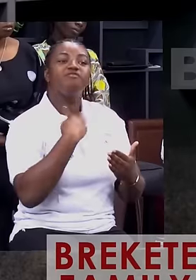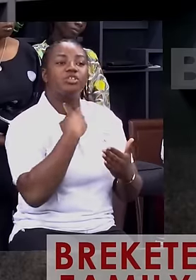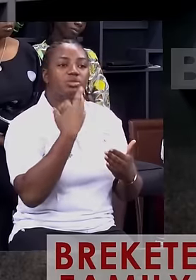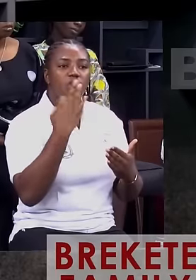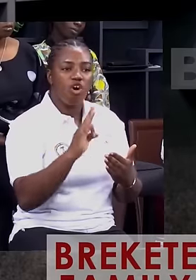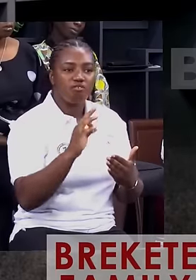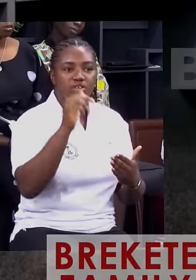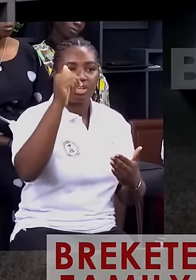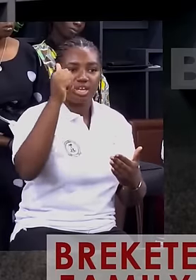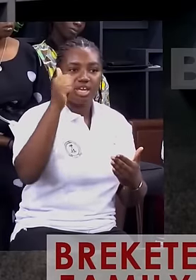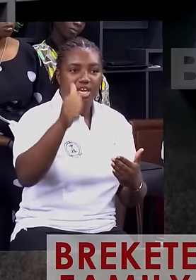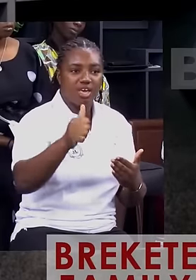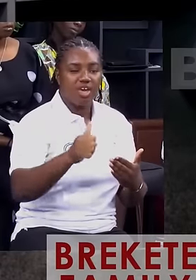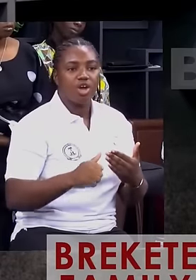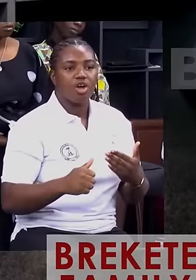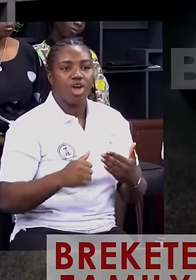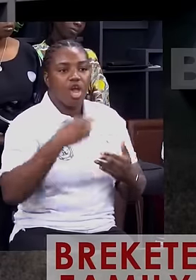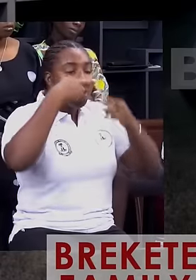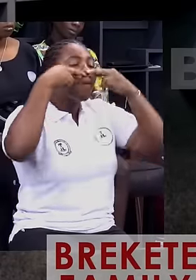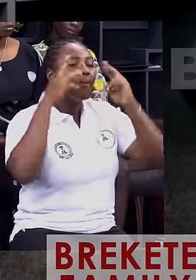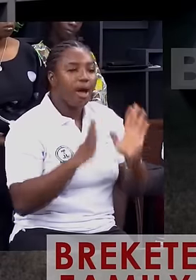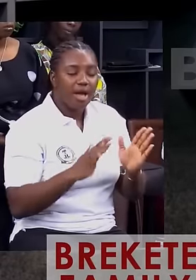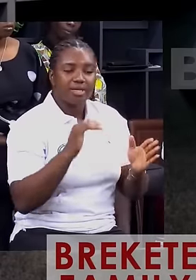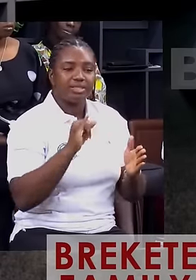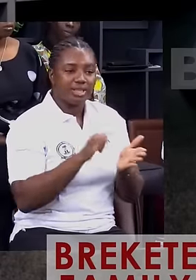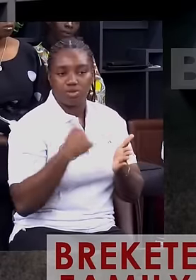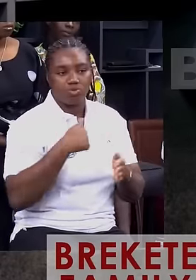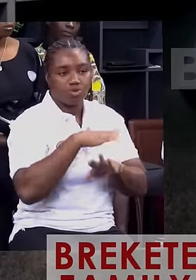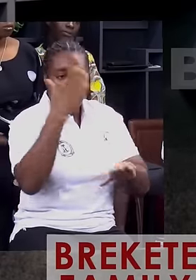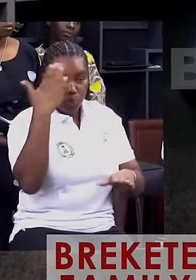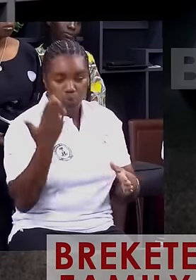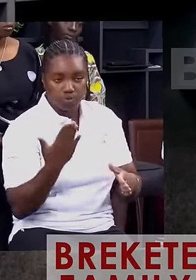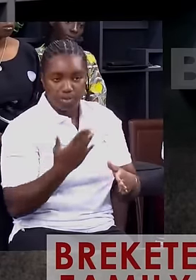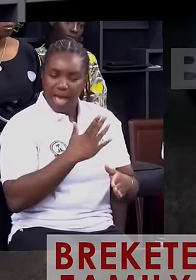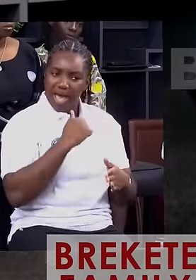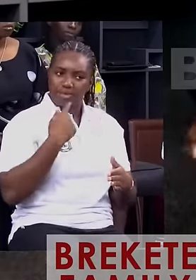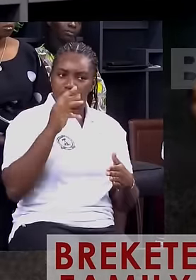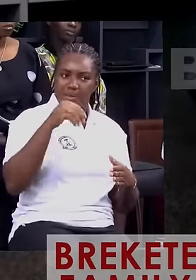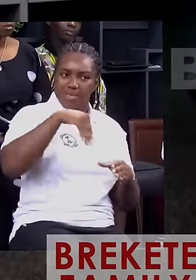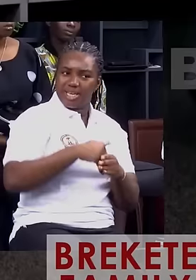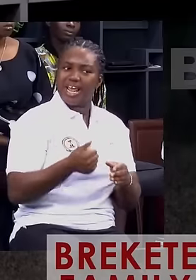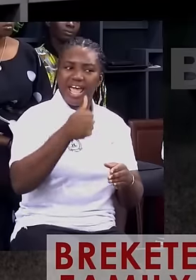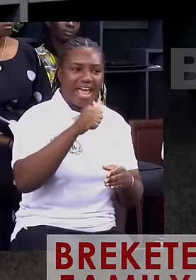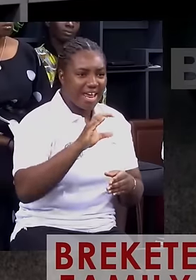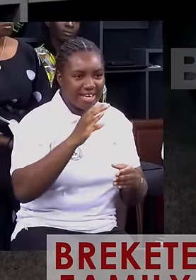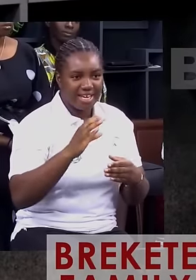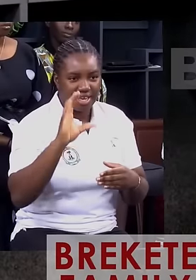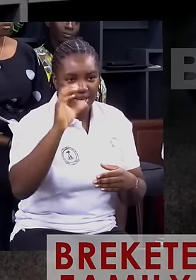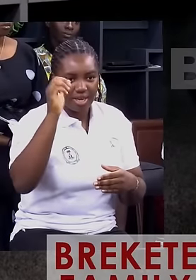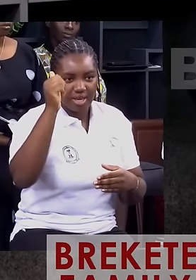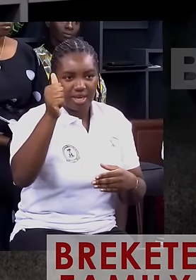a tout that is not known to us. And I said, in any case, this is the affidavit that the boy swore